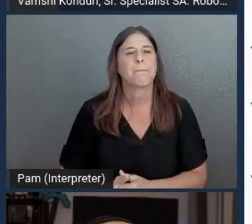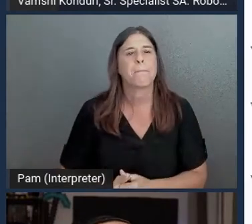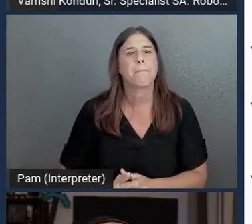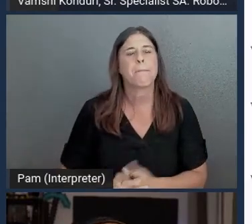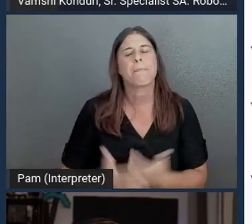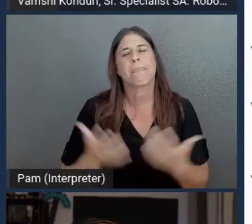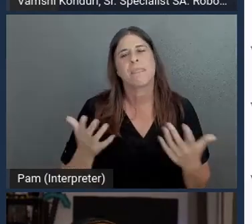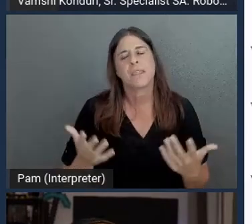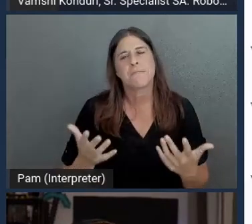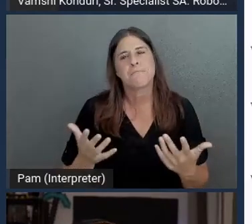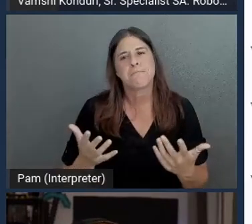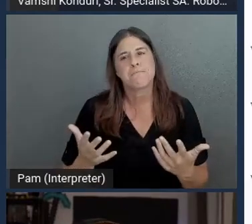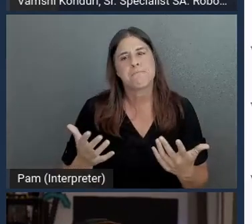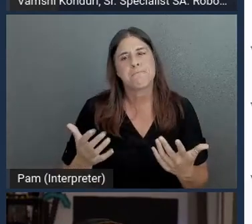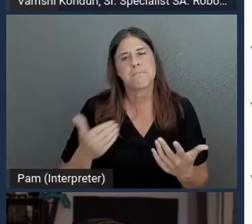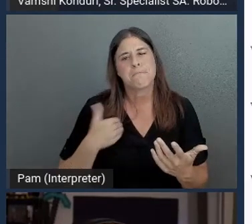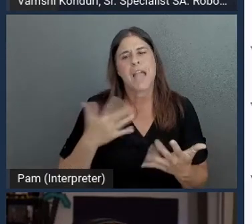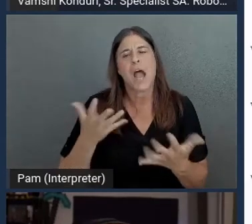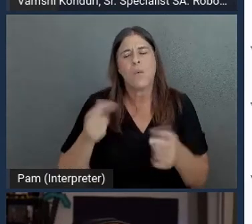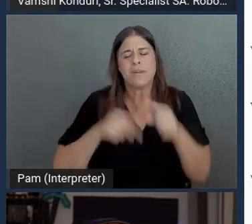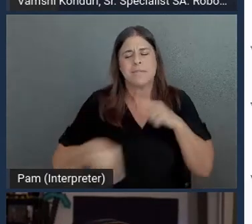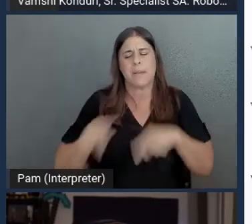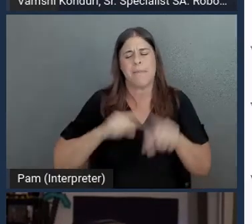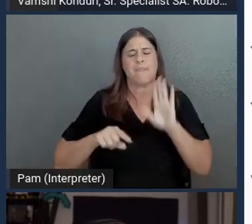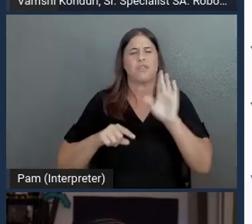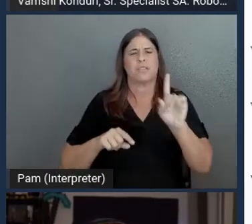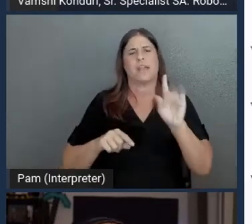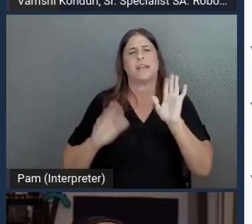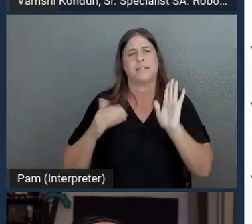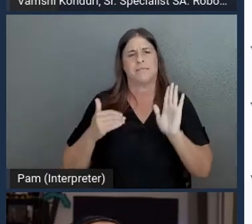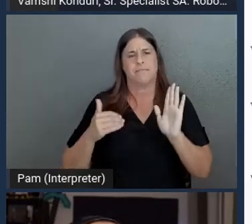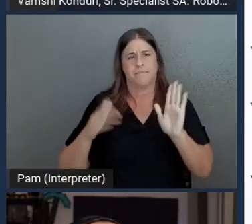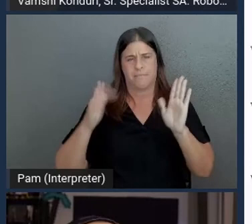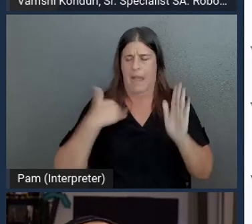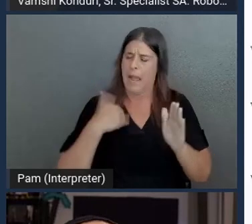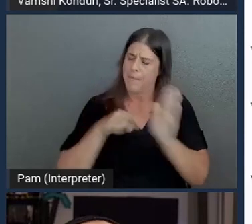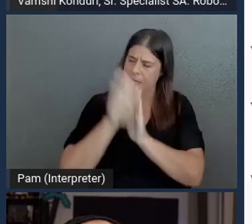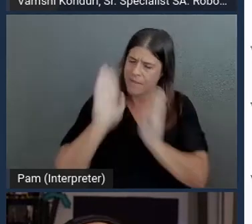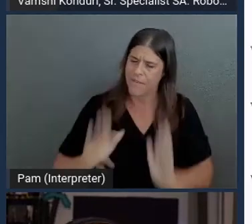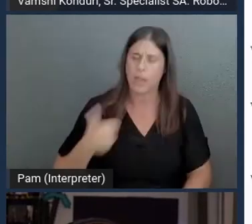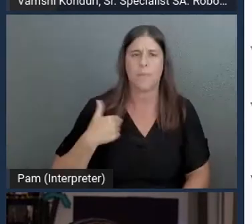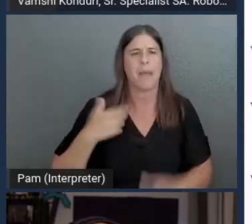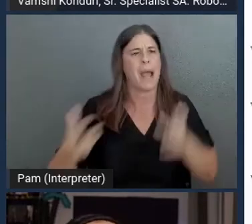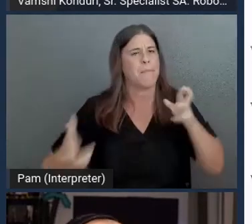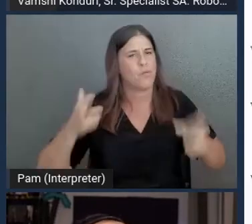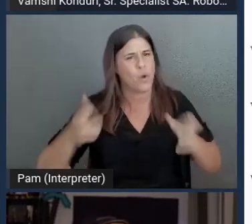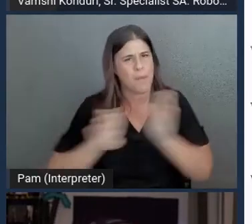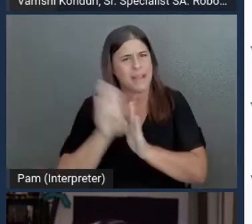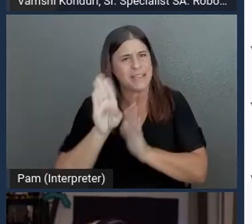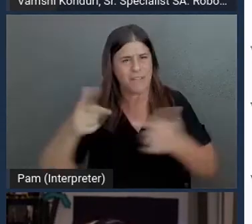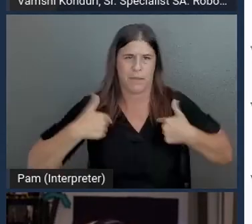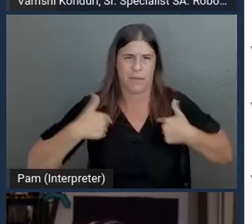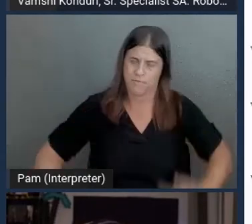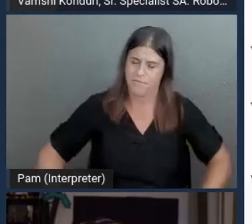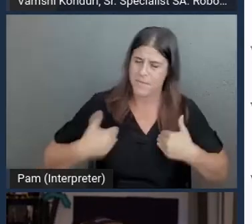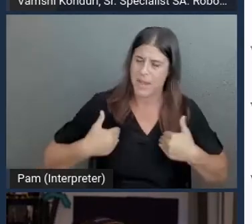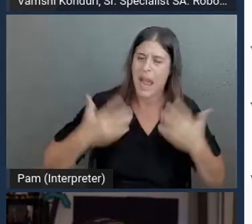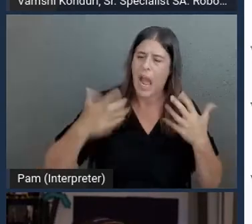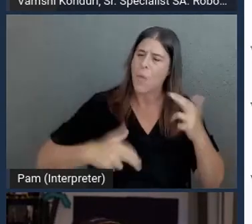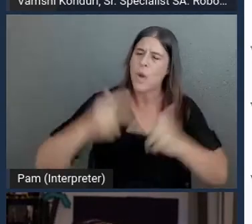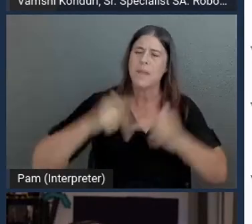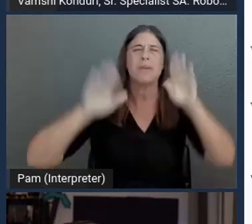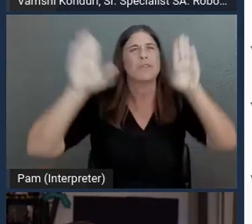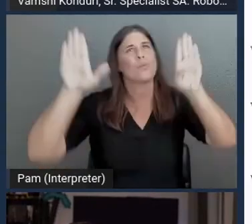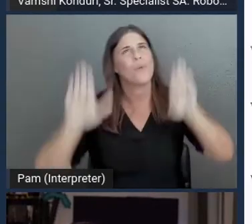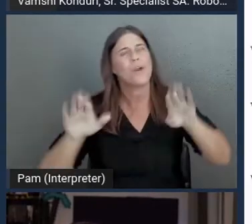And I want to step back here for a second. So I am a developer, right? I am a robot developer. I want to build this wonderful